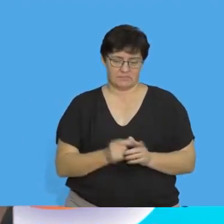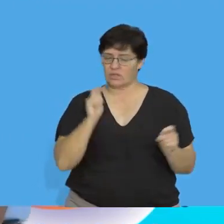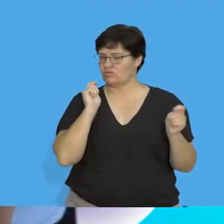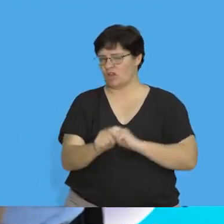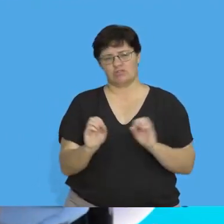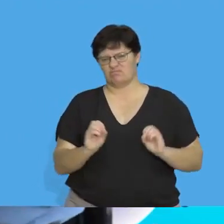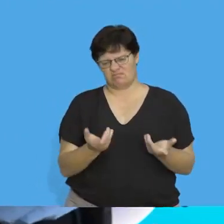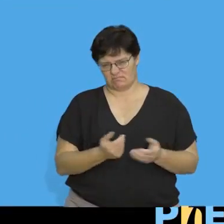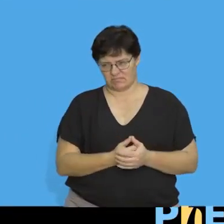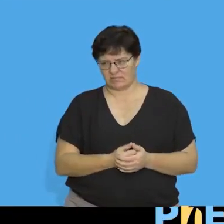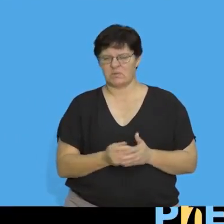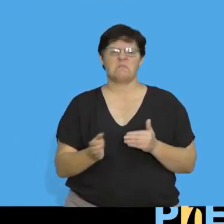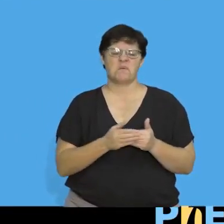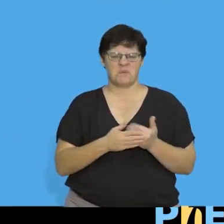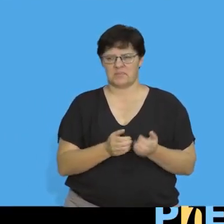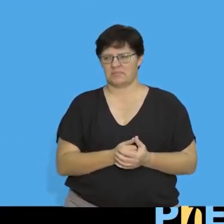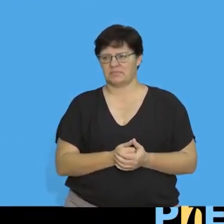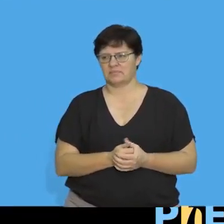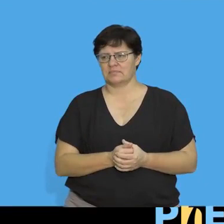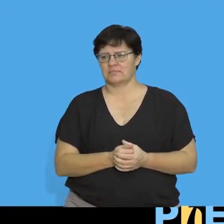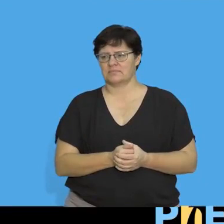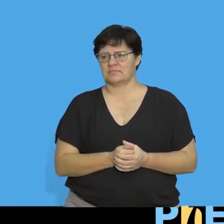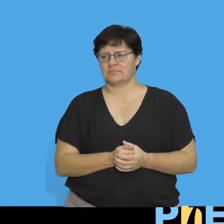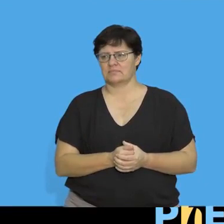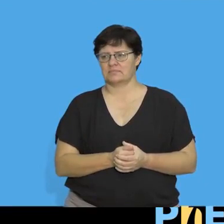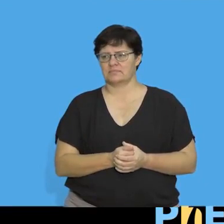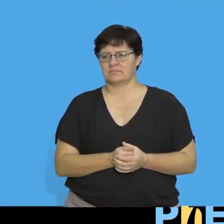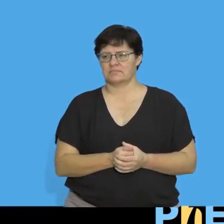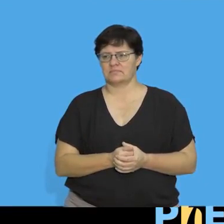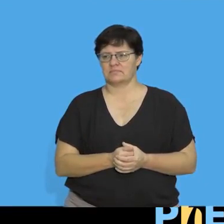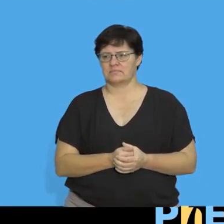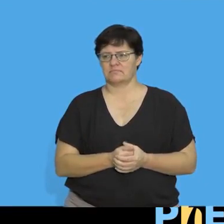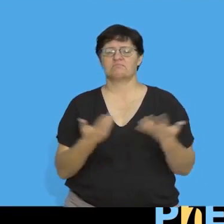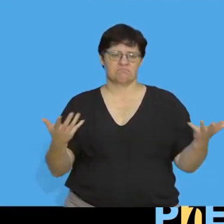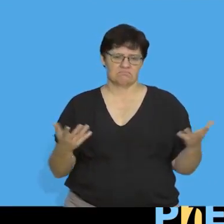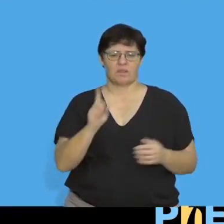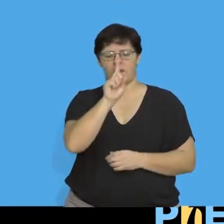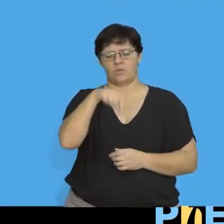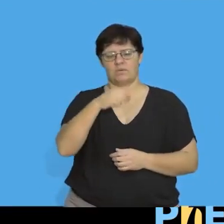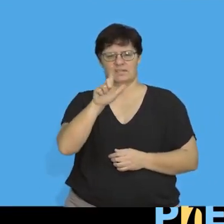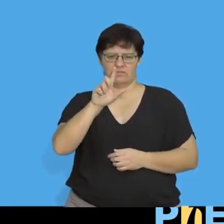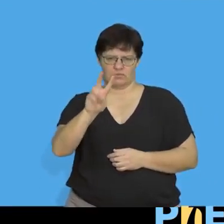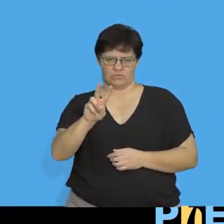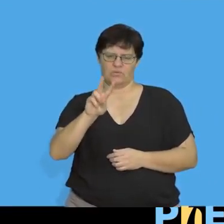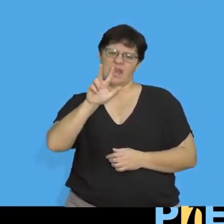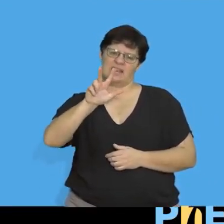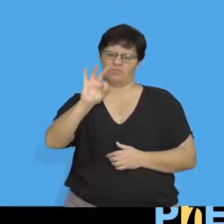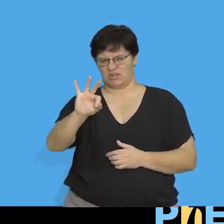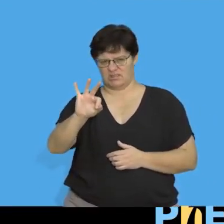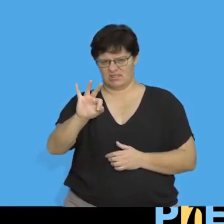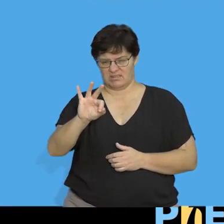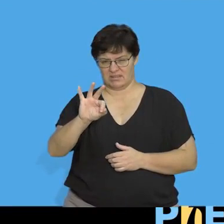change much. Let's just do one more so we can see. And there you go, 1,7283. And